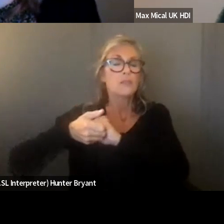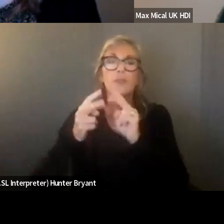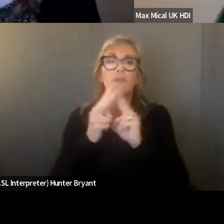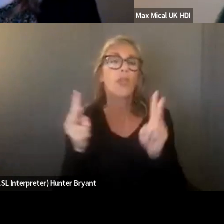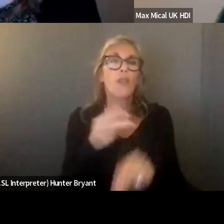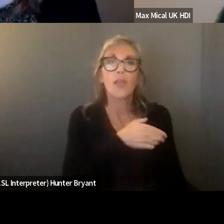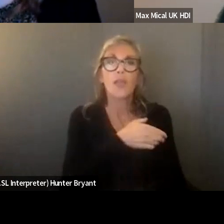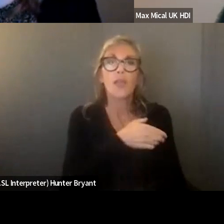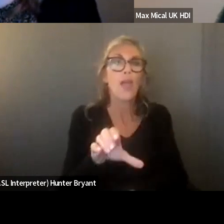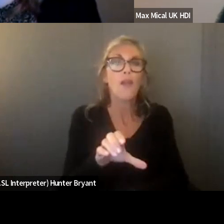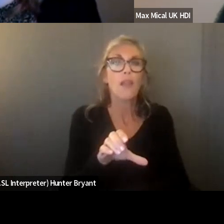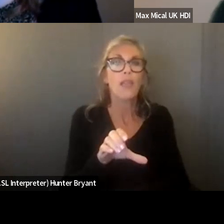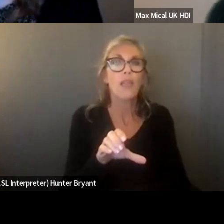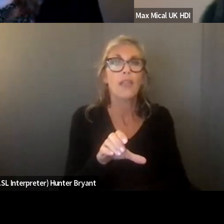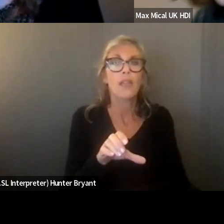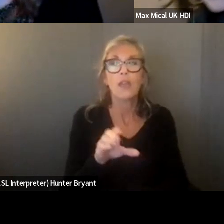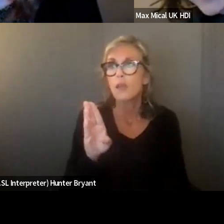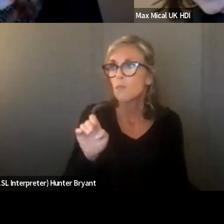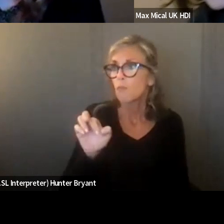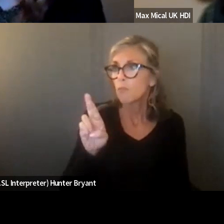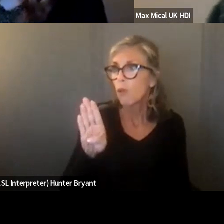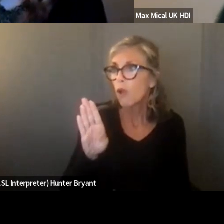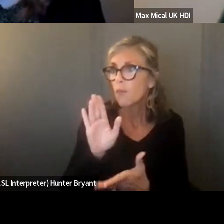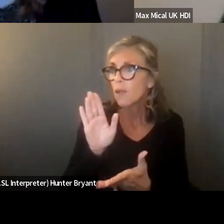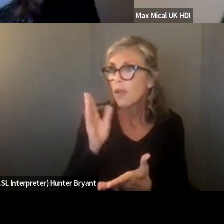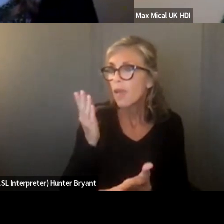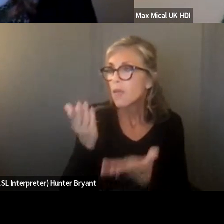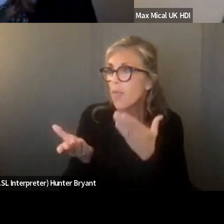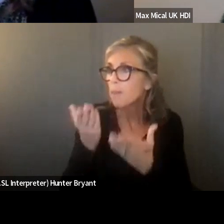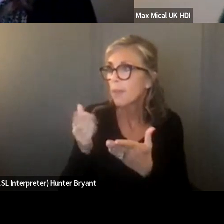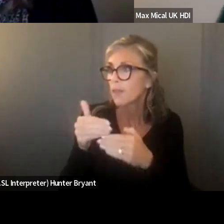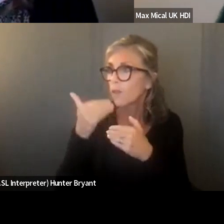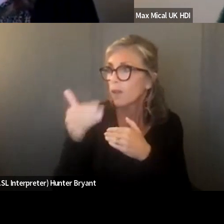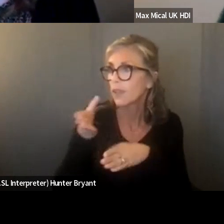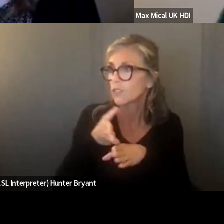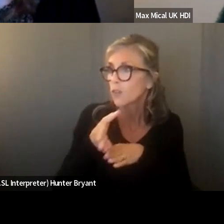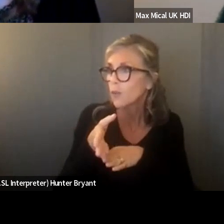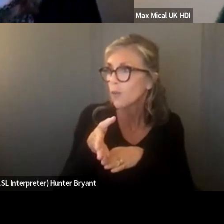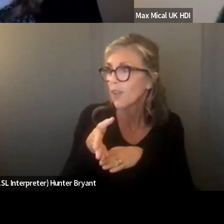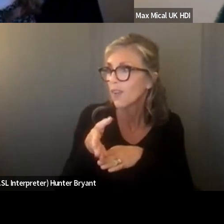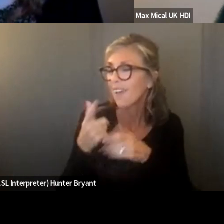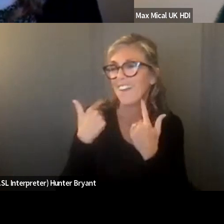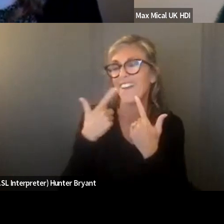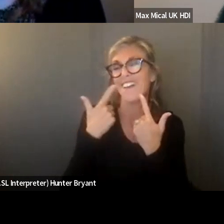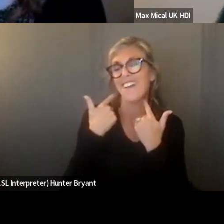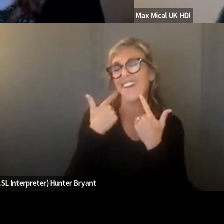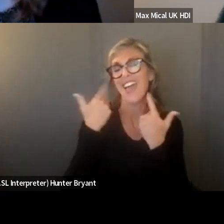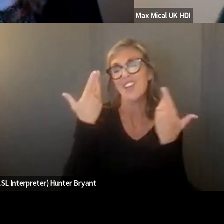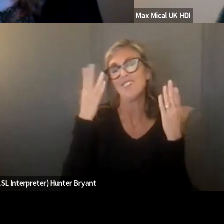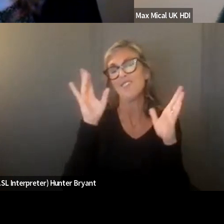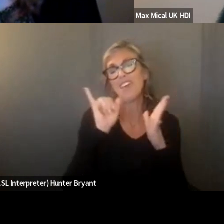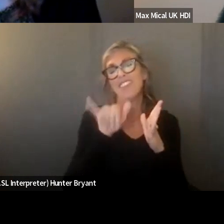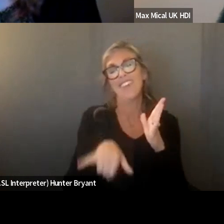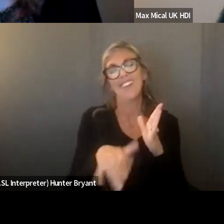Or that may be your next career. I don't know, Beth or Leah. I don't know about that.